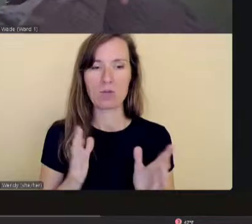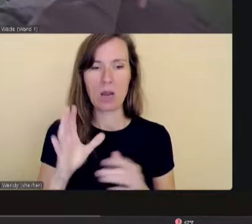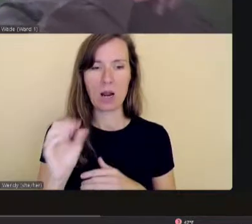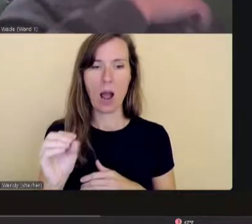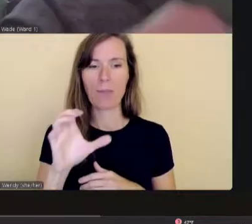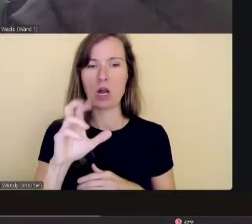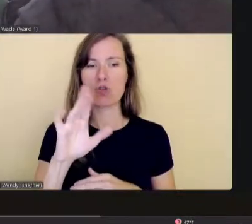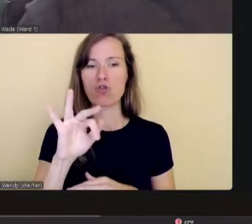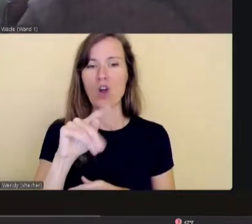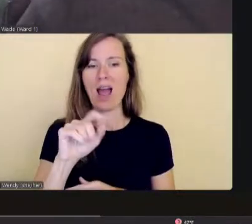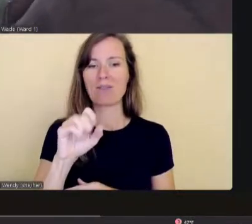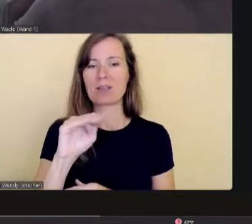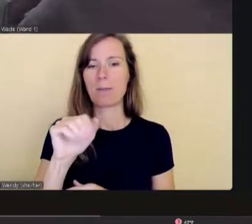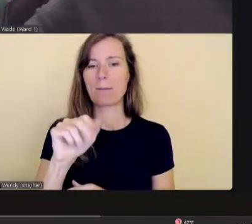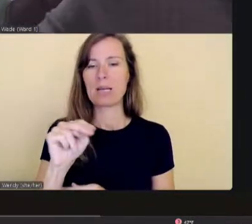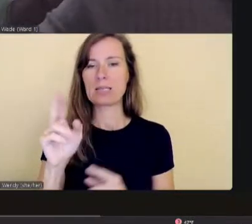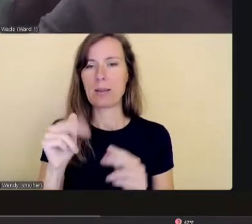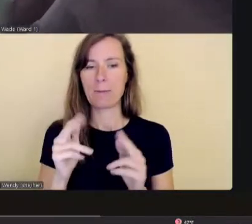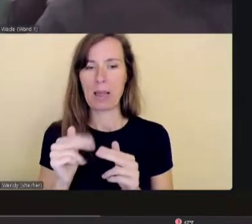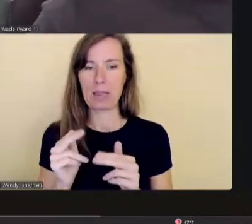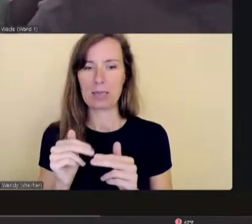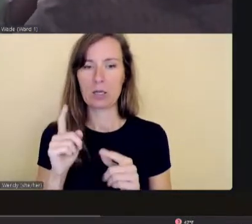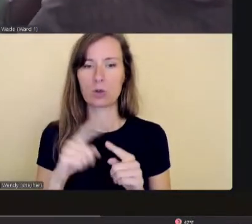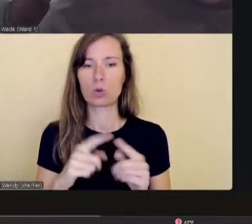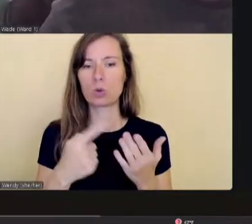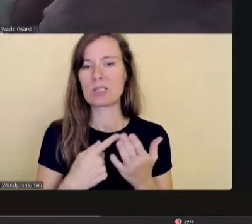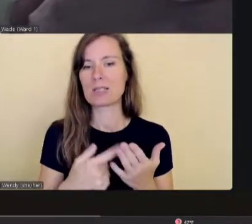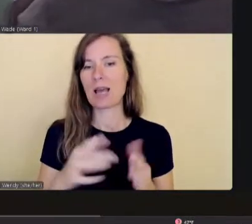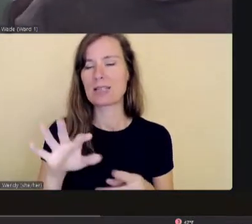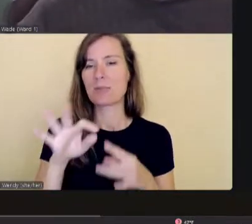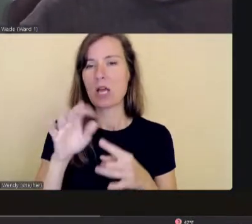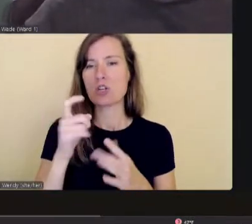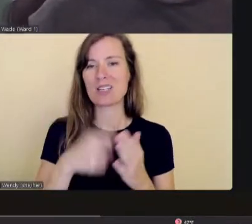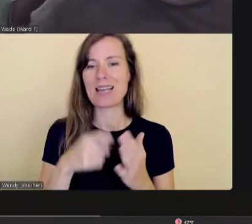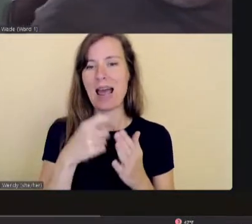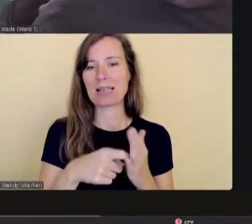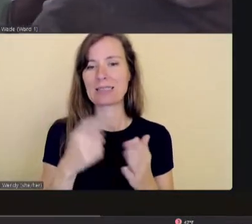should the Secret Service occupy the property.